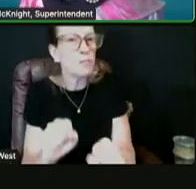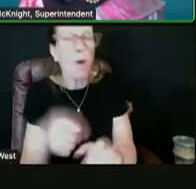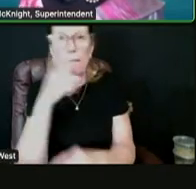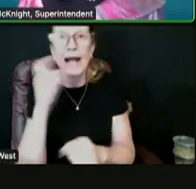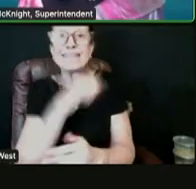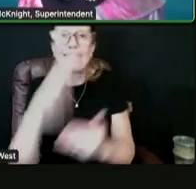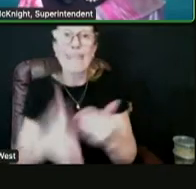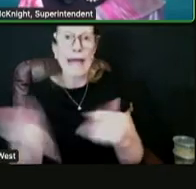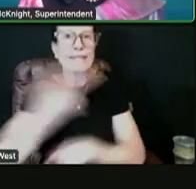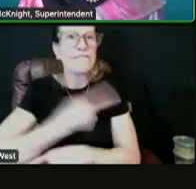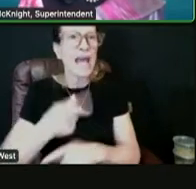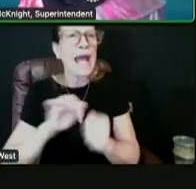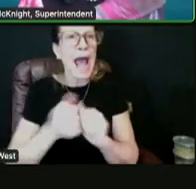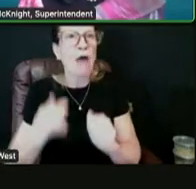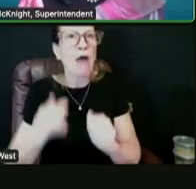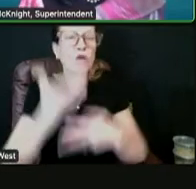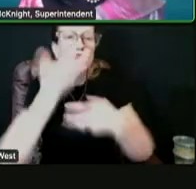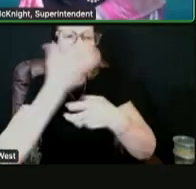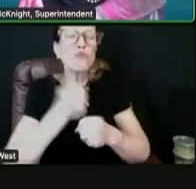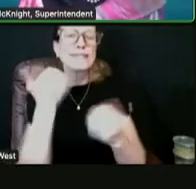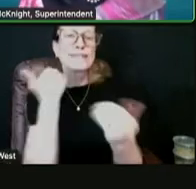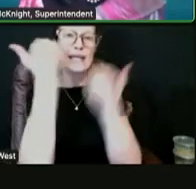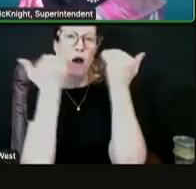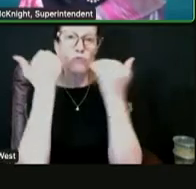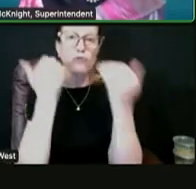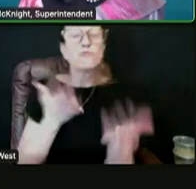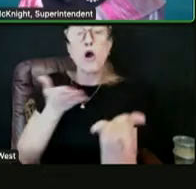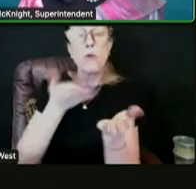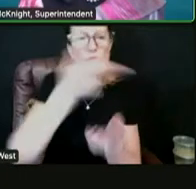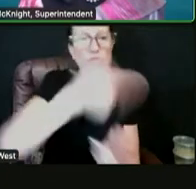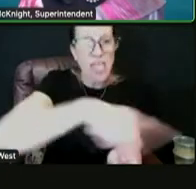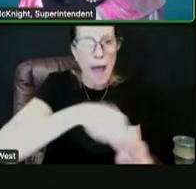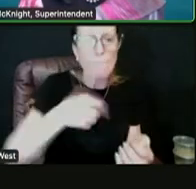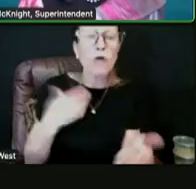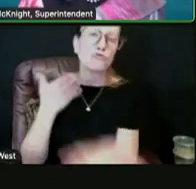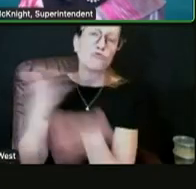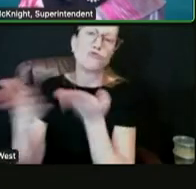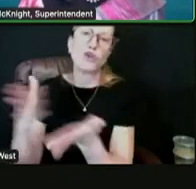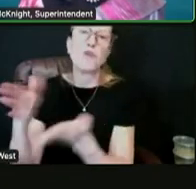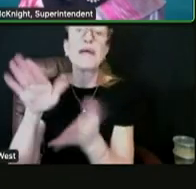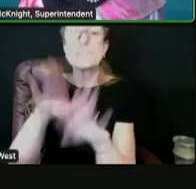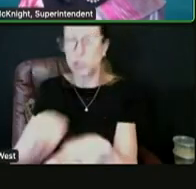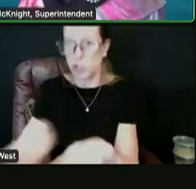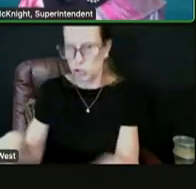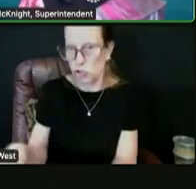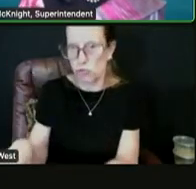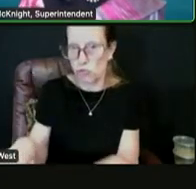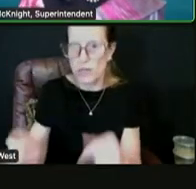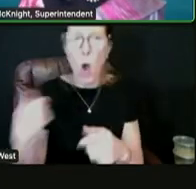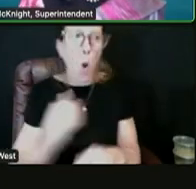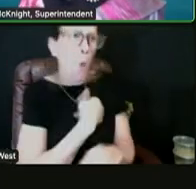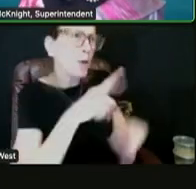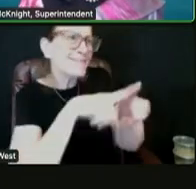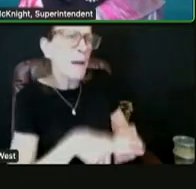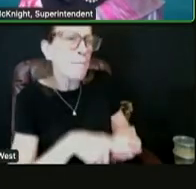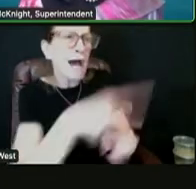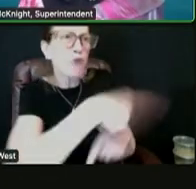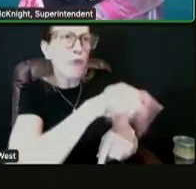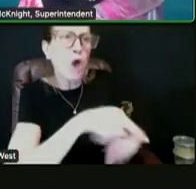adults are serving our children, especially those children who are relying on us most in this county. And so we must always remember